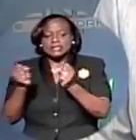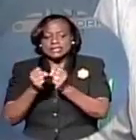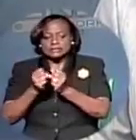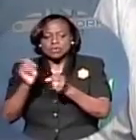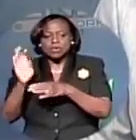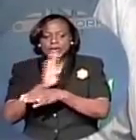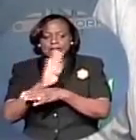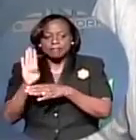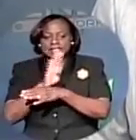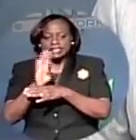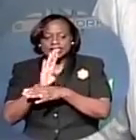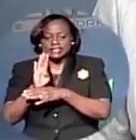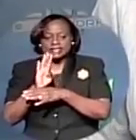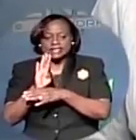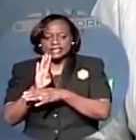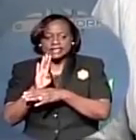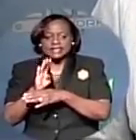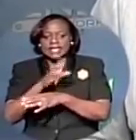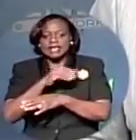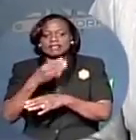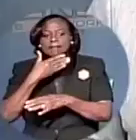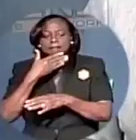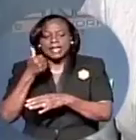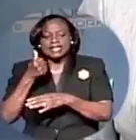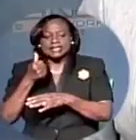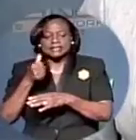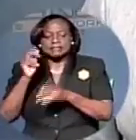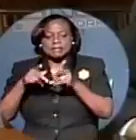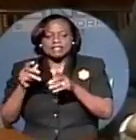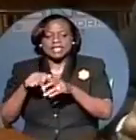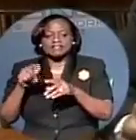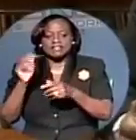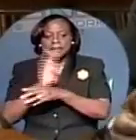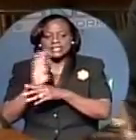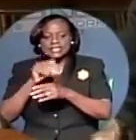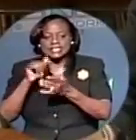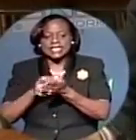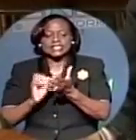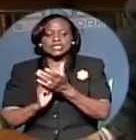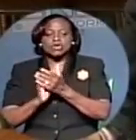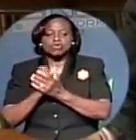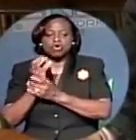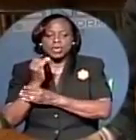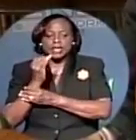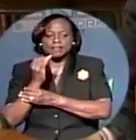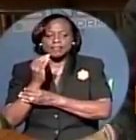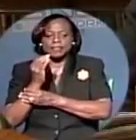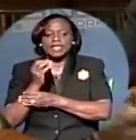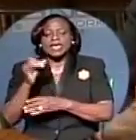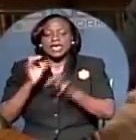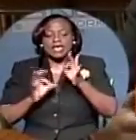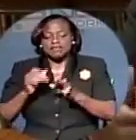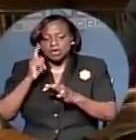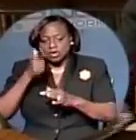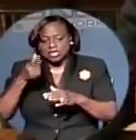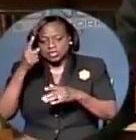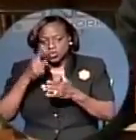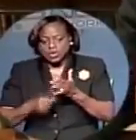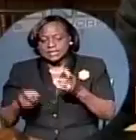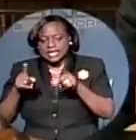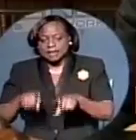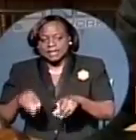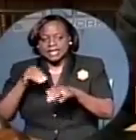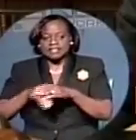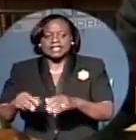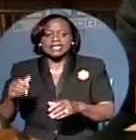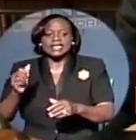for the best candidates in a sector which is growing. If you look at what has happened under the Self-Starter program, where you have some 600 young